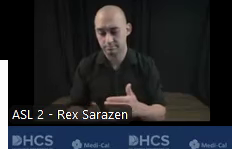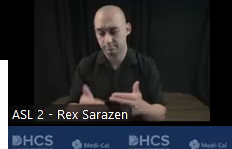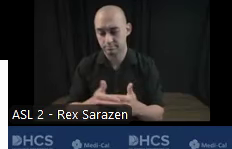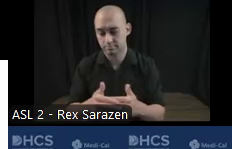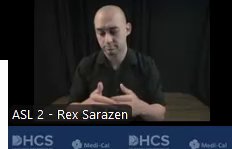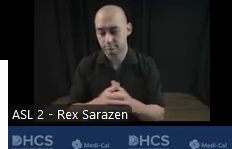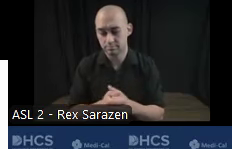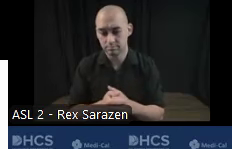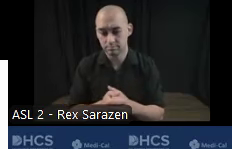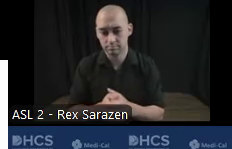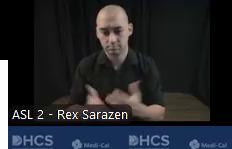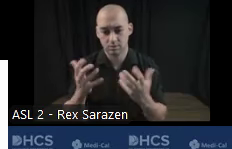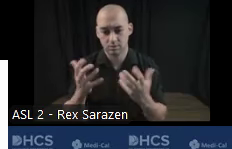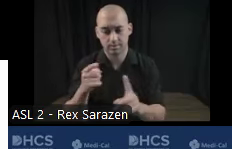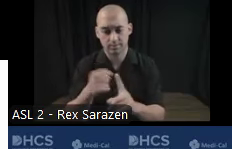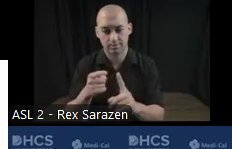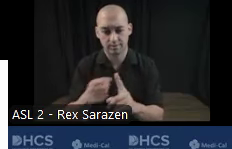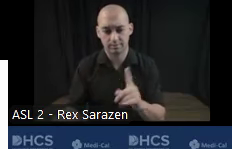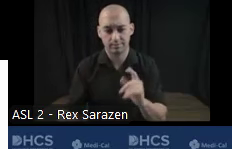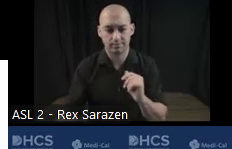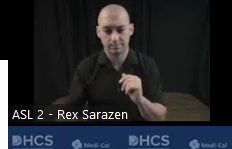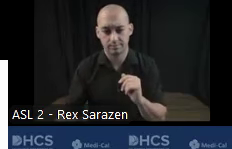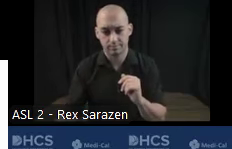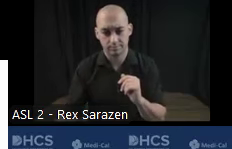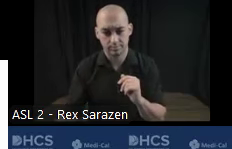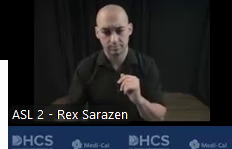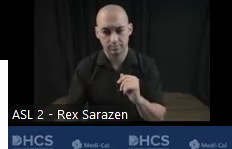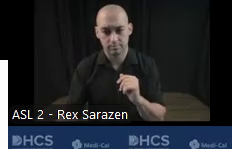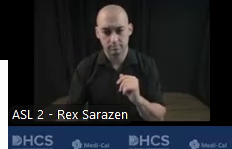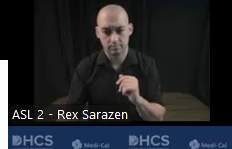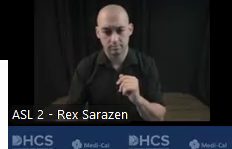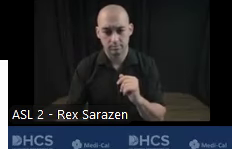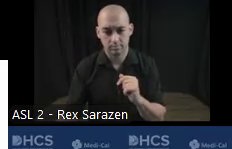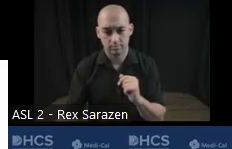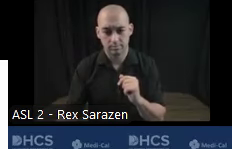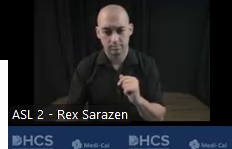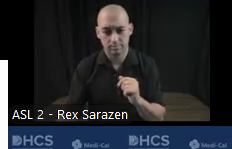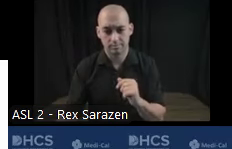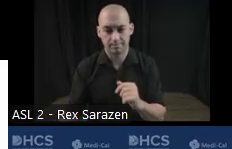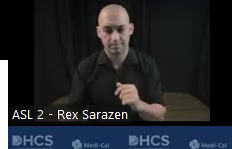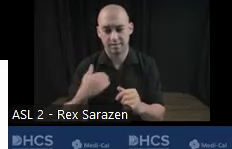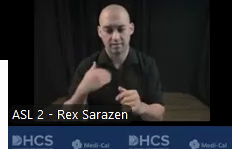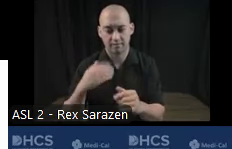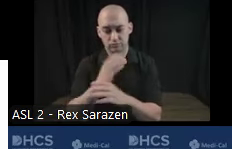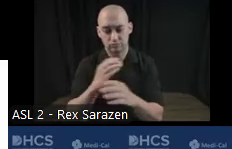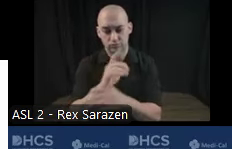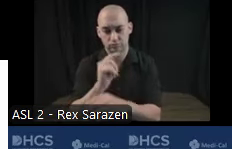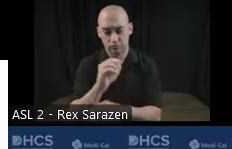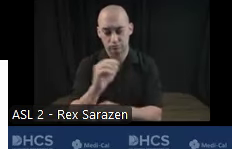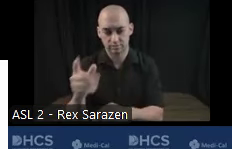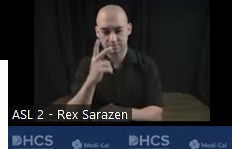And just wanted to point out that we do have a search tool on the DHCS website to determine which managed care plans offer the community